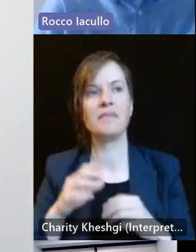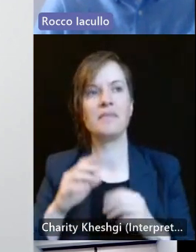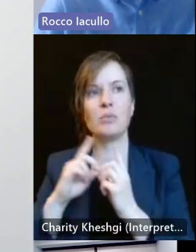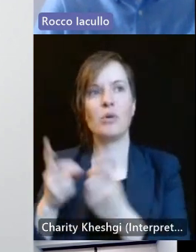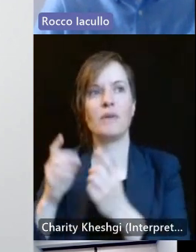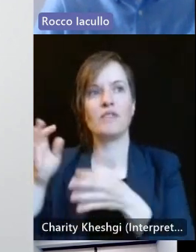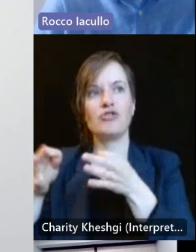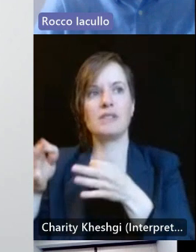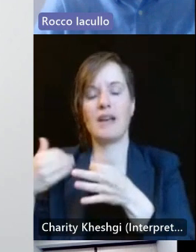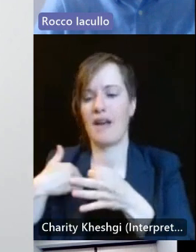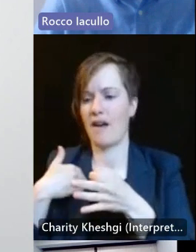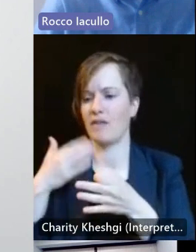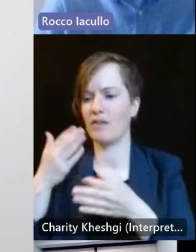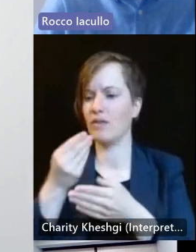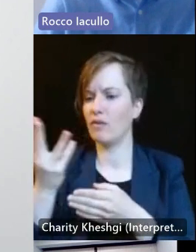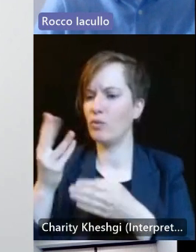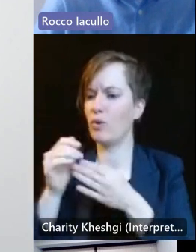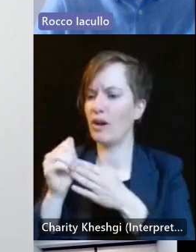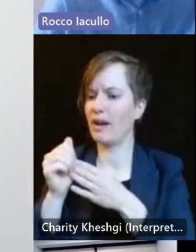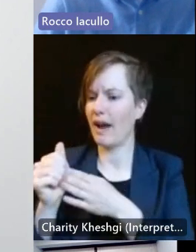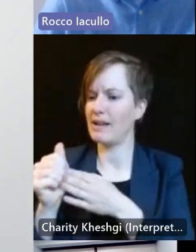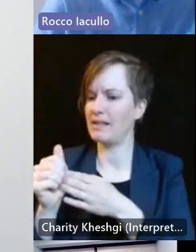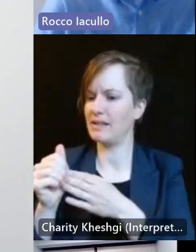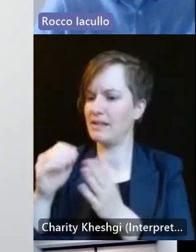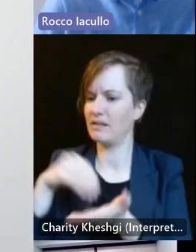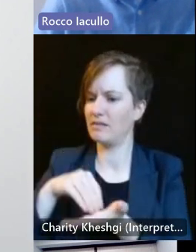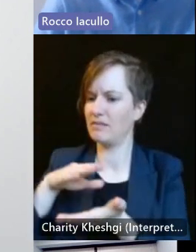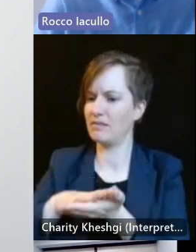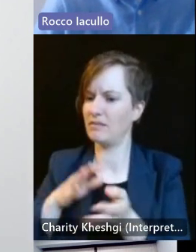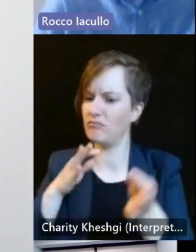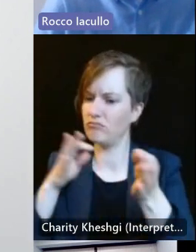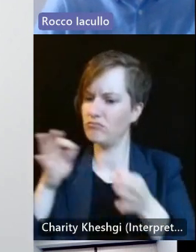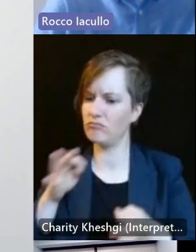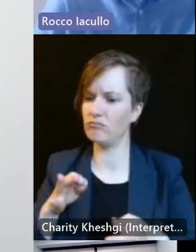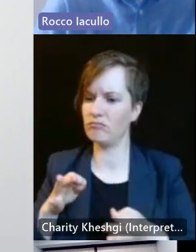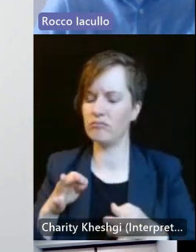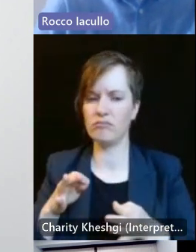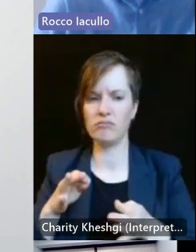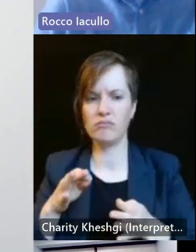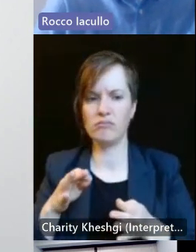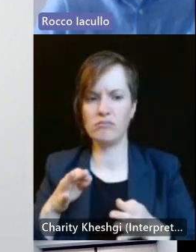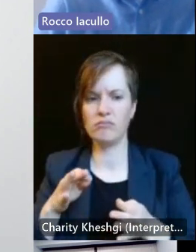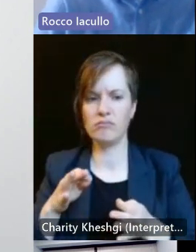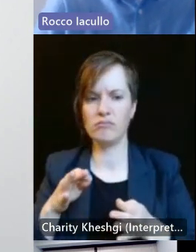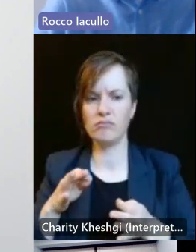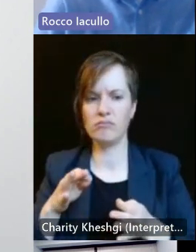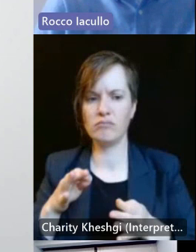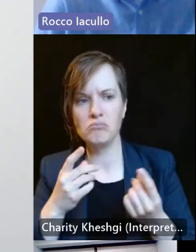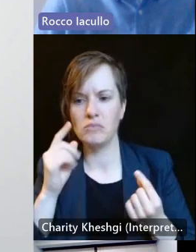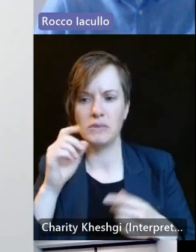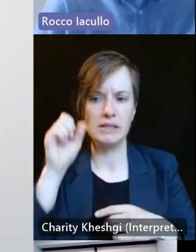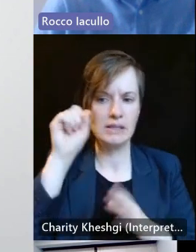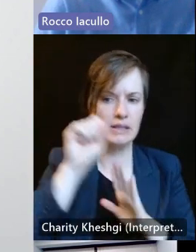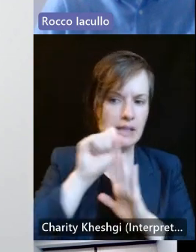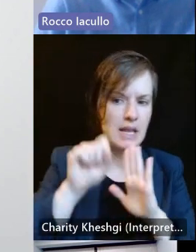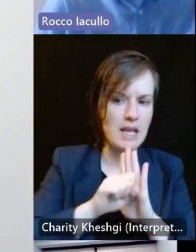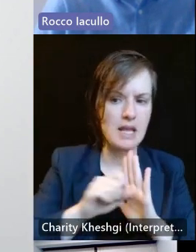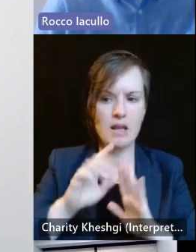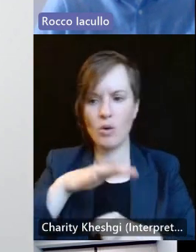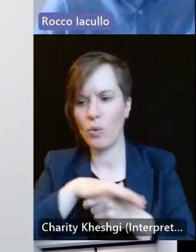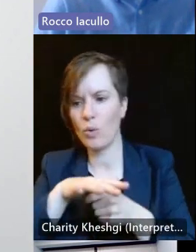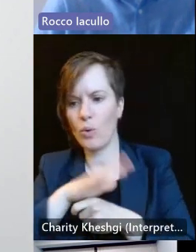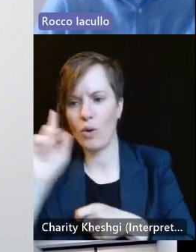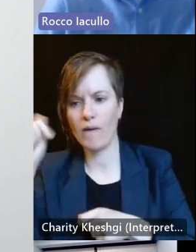with regards to providing guidance to state and local governments on their obligations